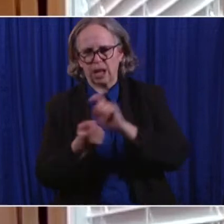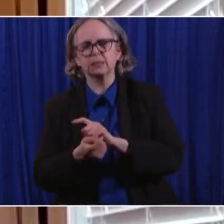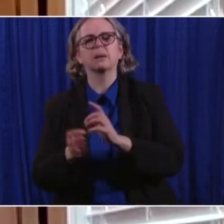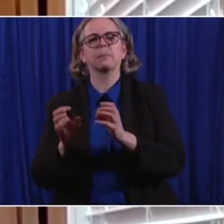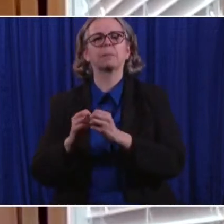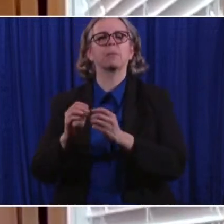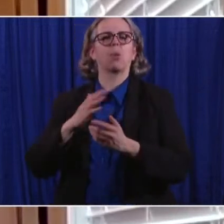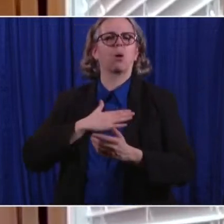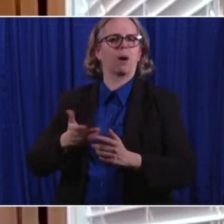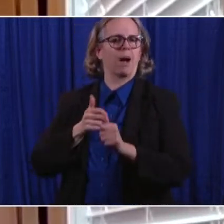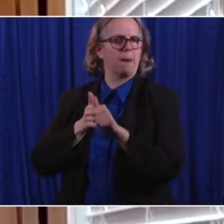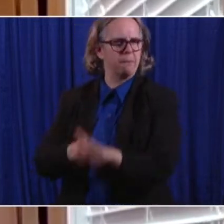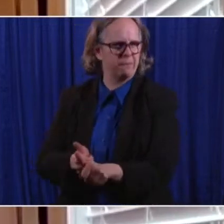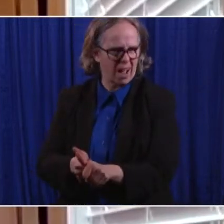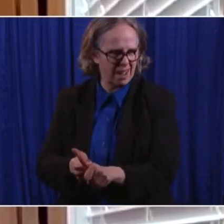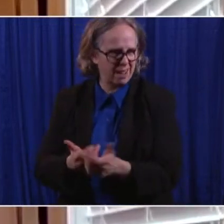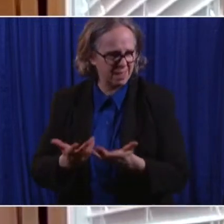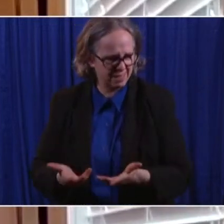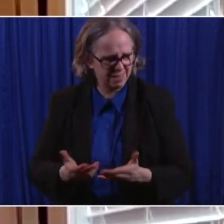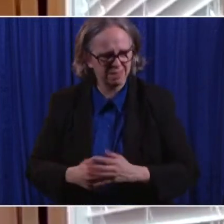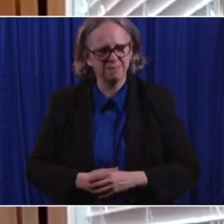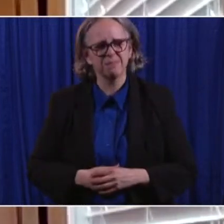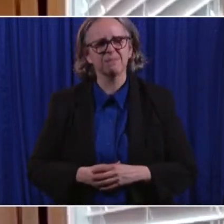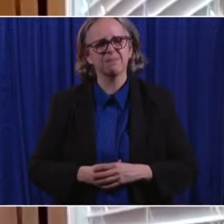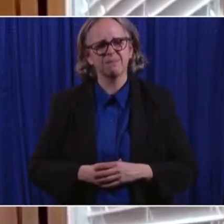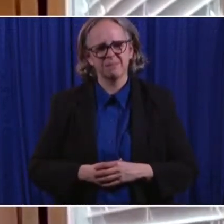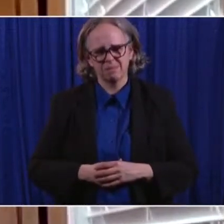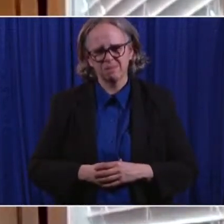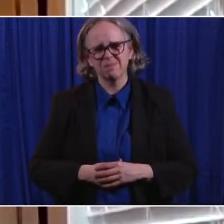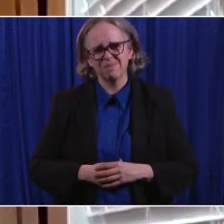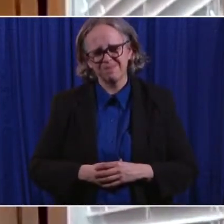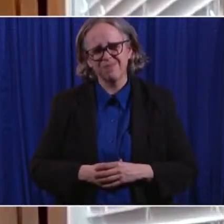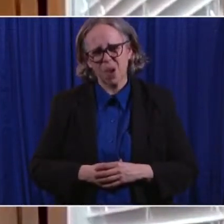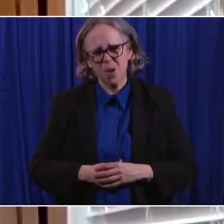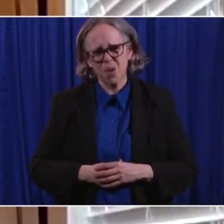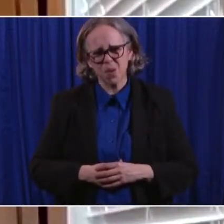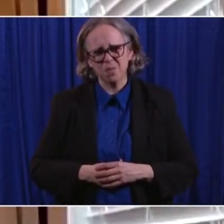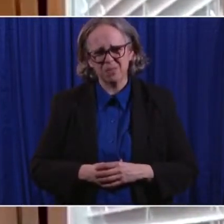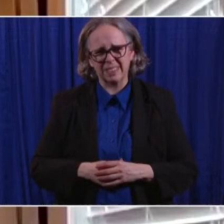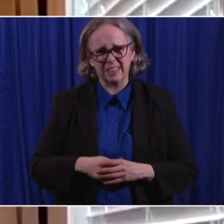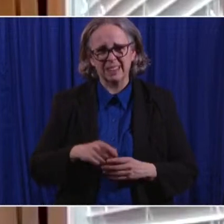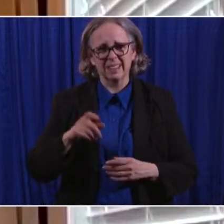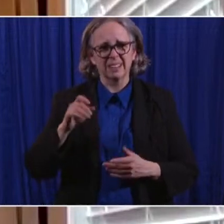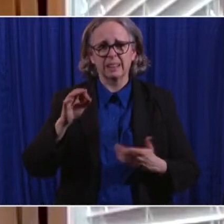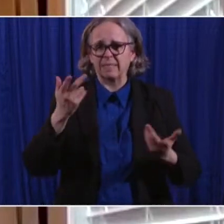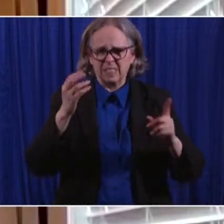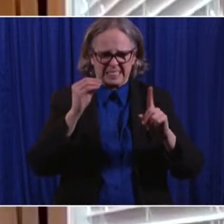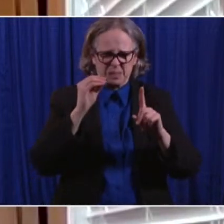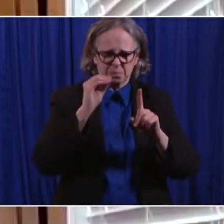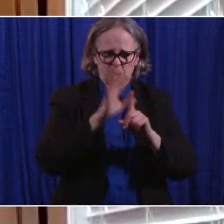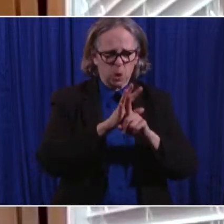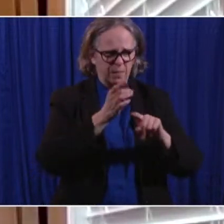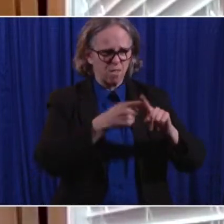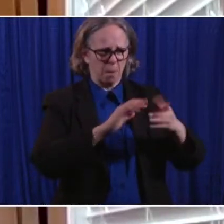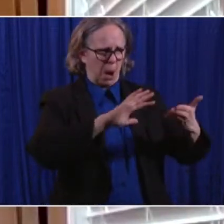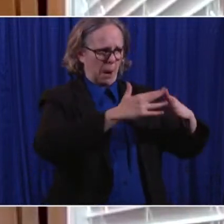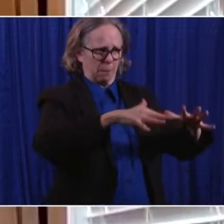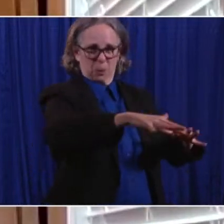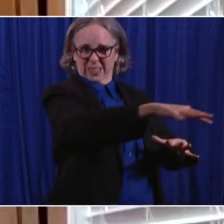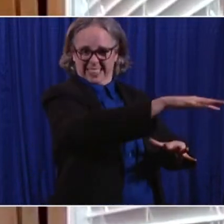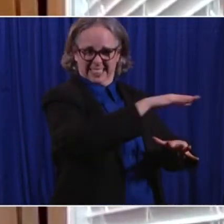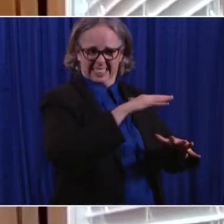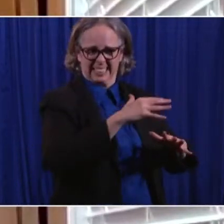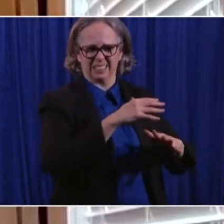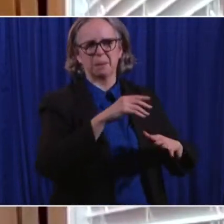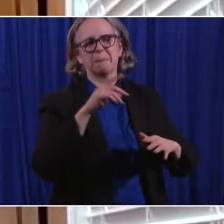our K-12 student athletes who have some other exposure, again, likely outside the classroom, to end their